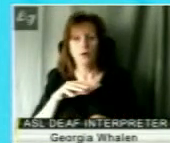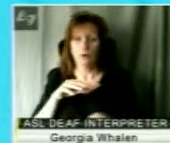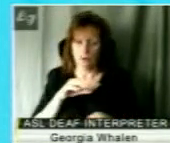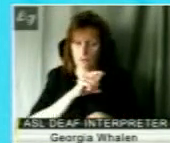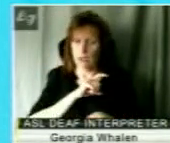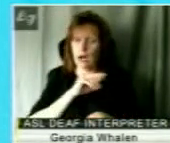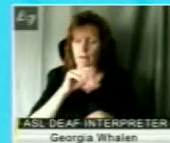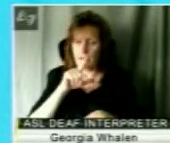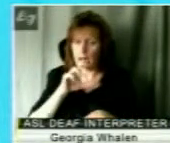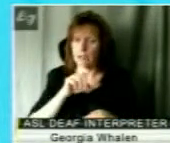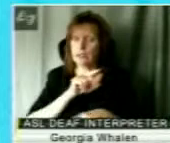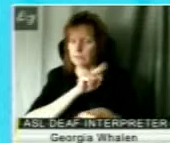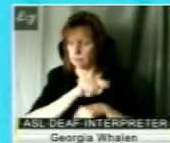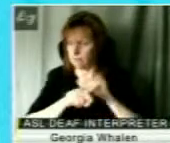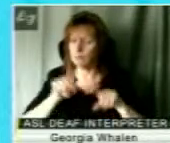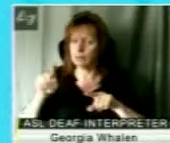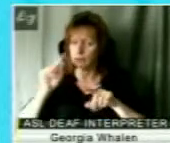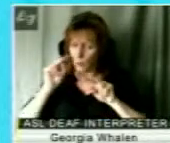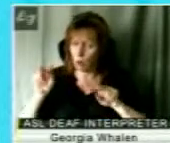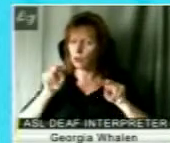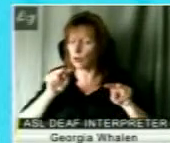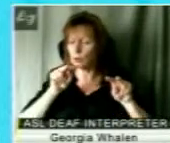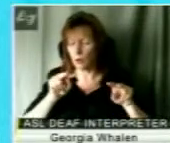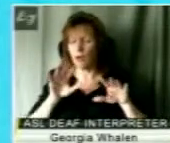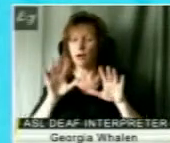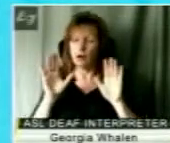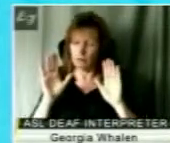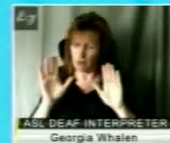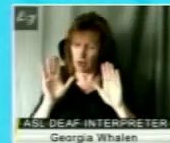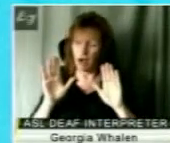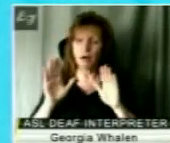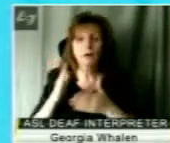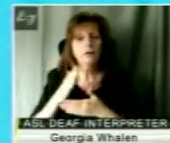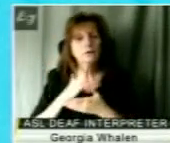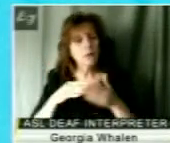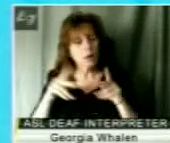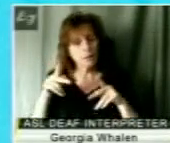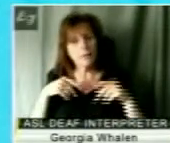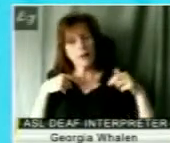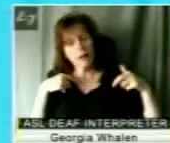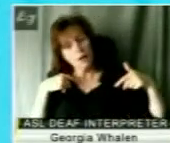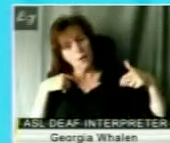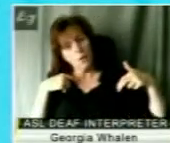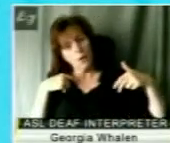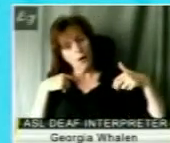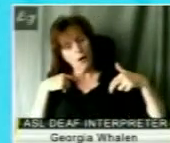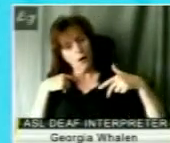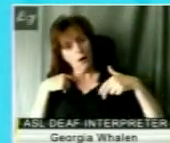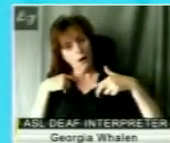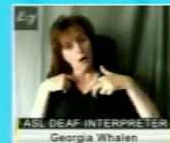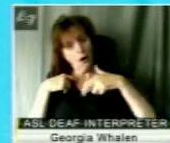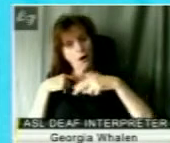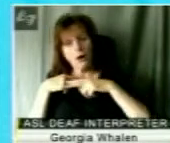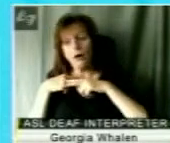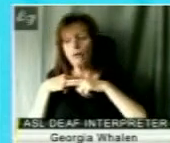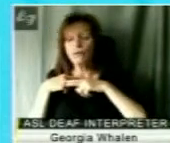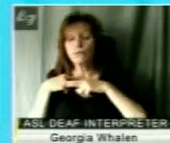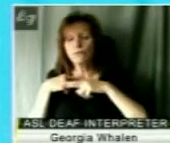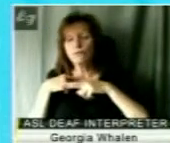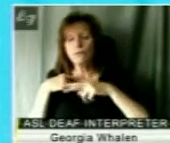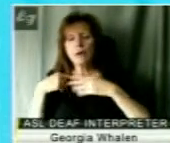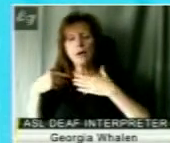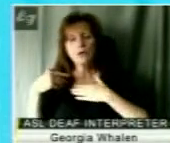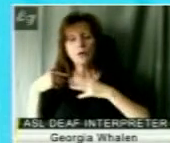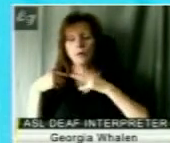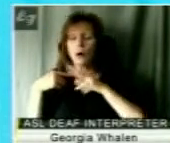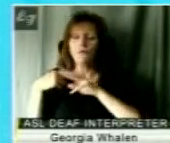are challenges, the balancing those who wish to go to the waterfalls and those who call those areas of our city home. So I